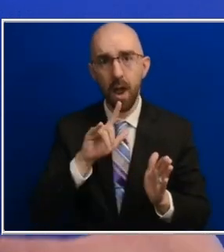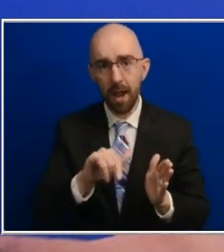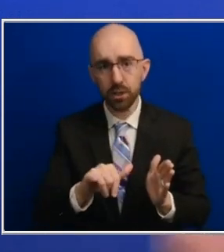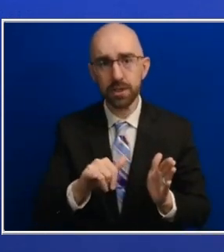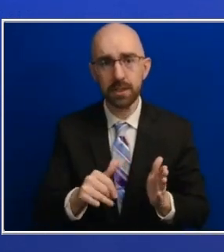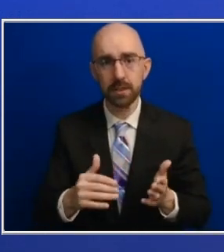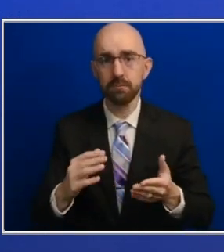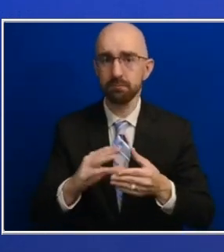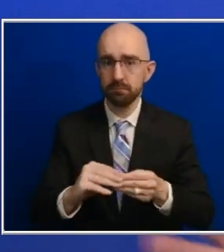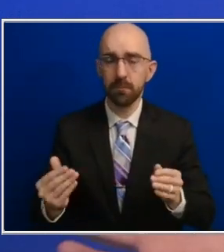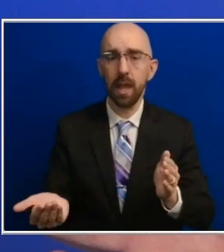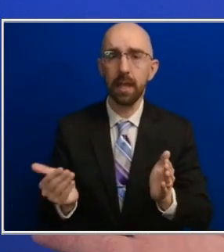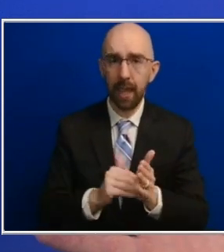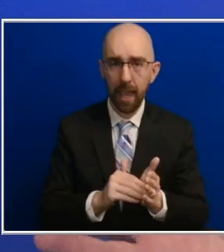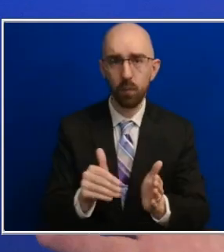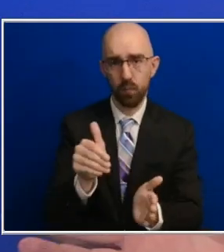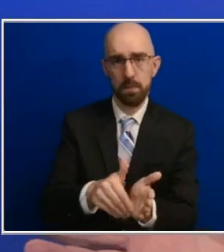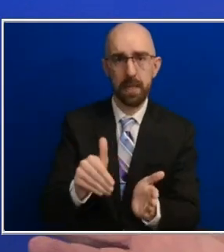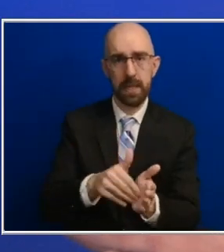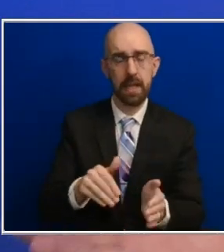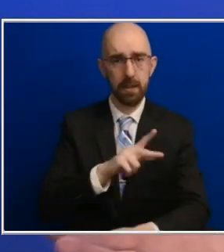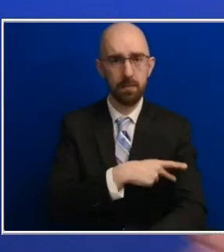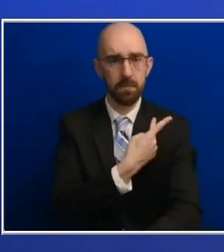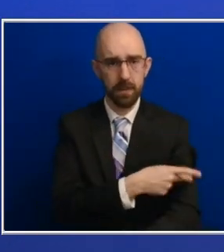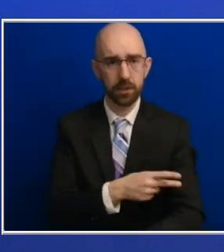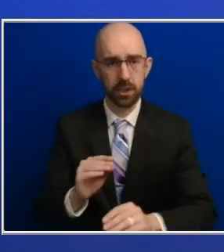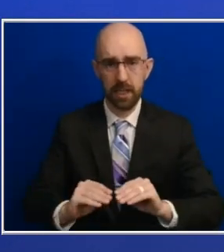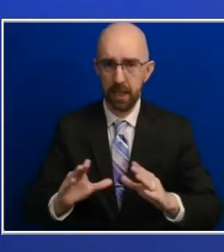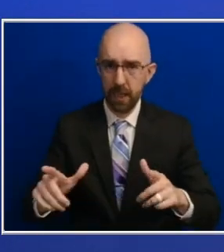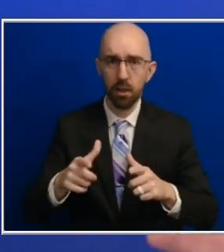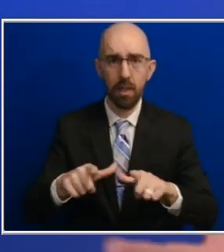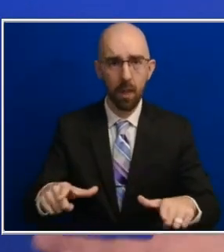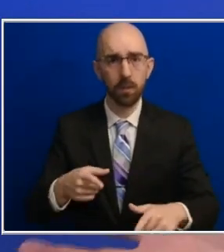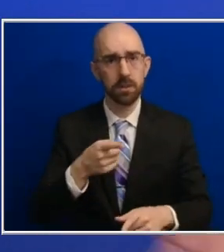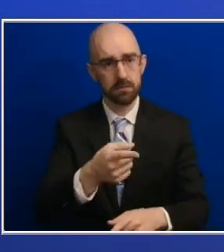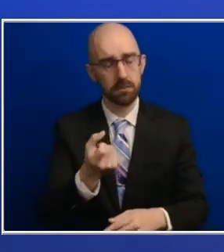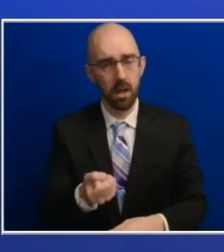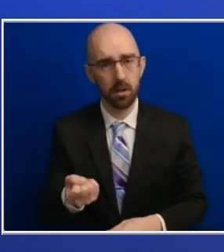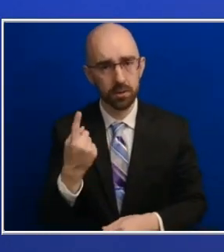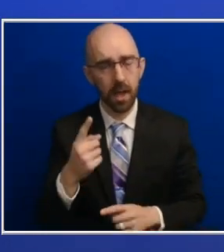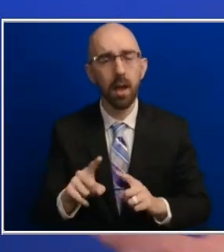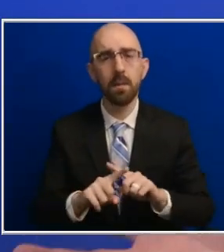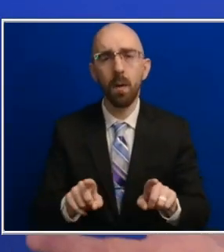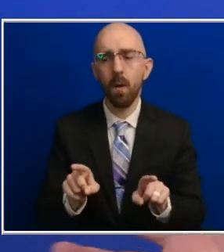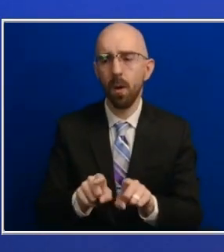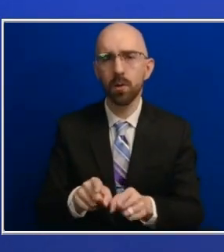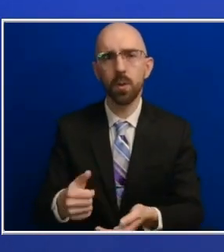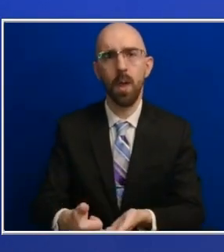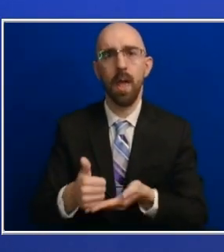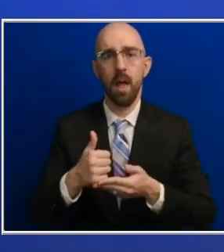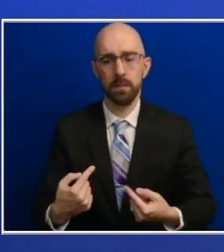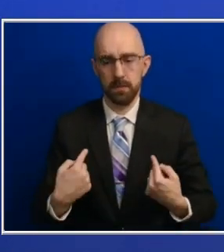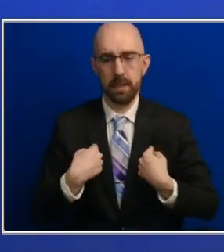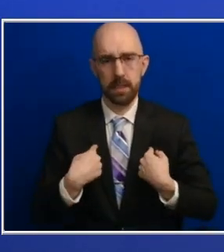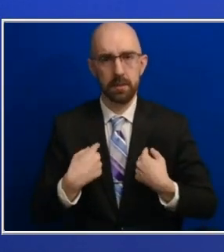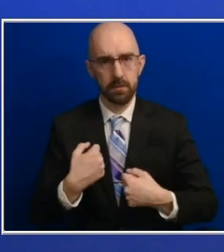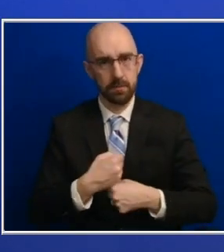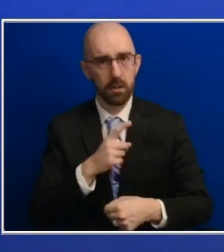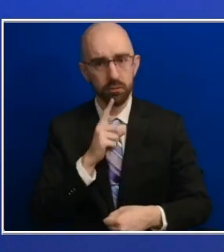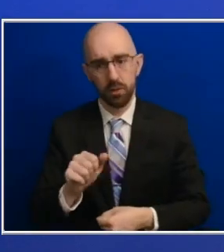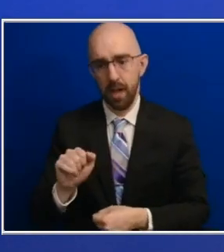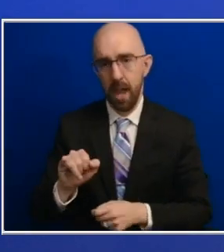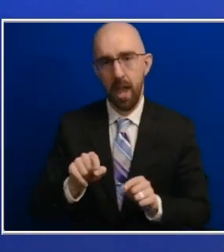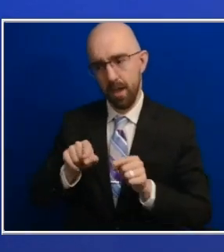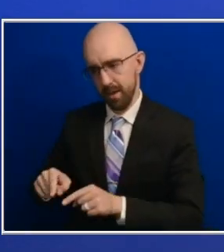again, repeat it to the patient in very clear language so they understand, but it also helps me make sure that the AI understands.